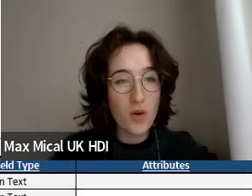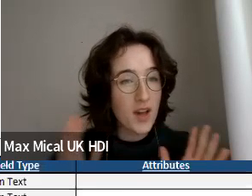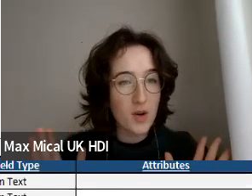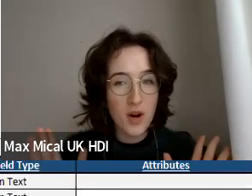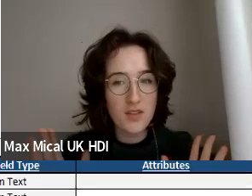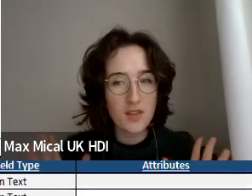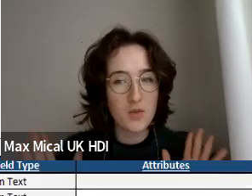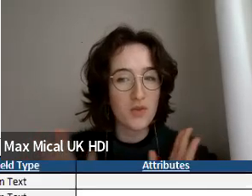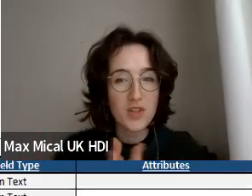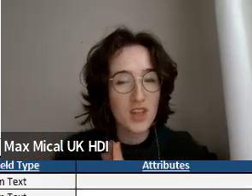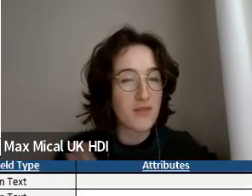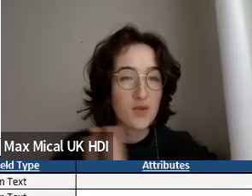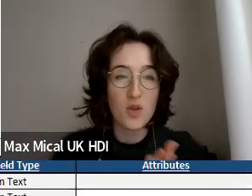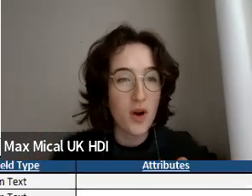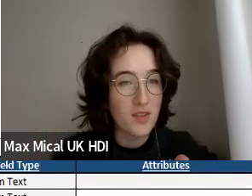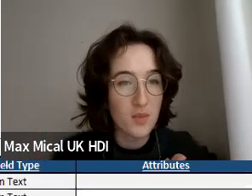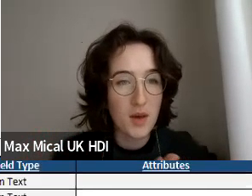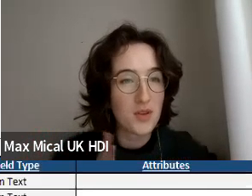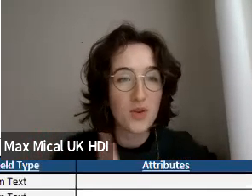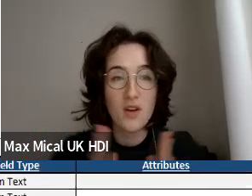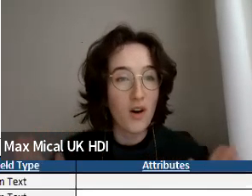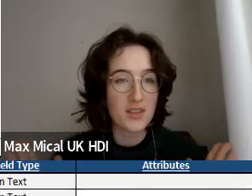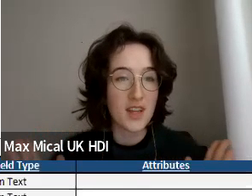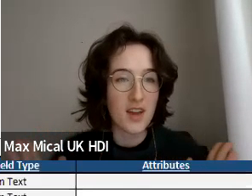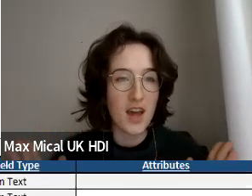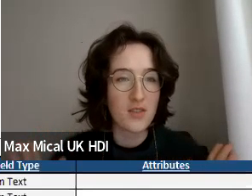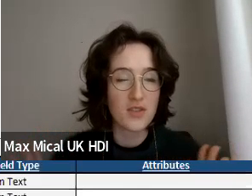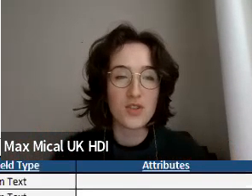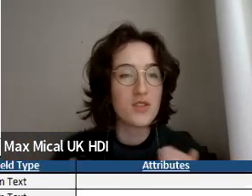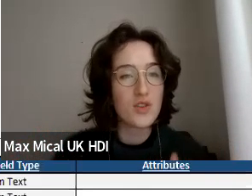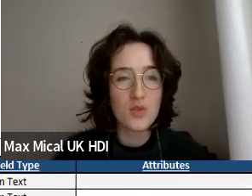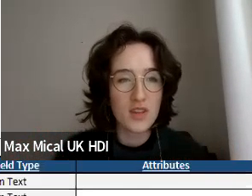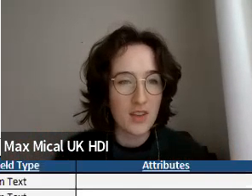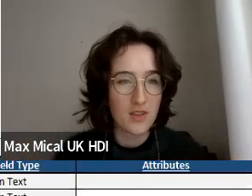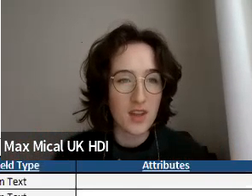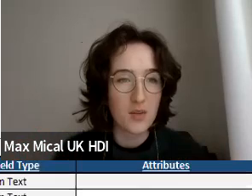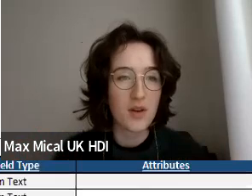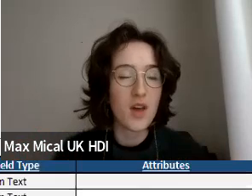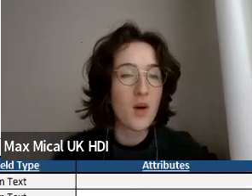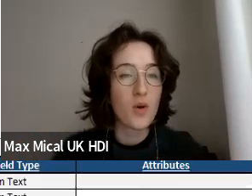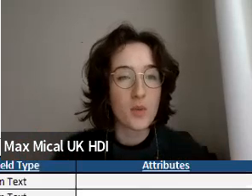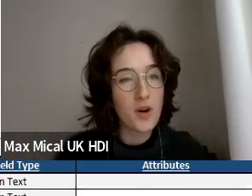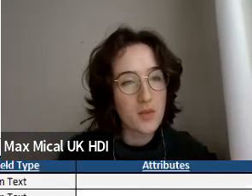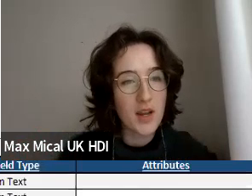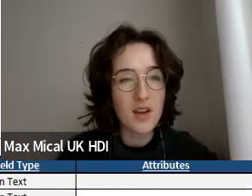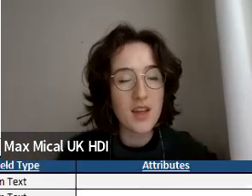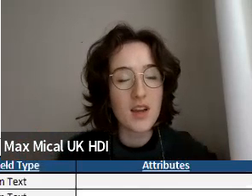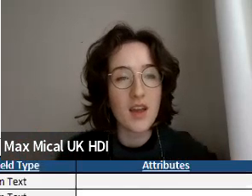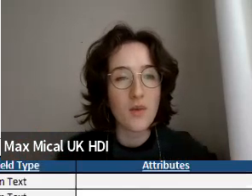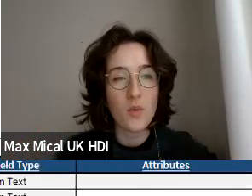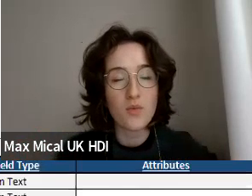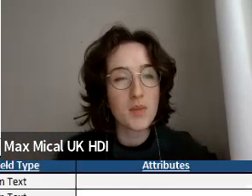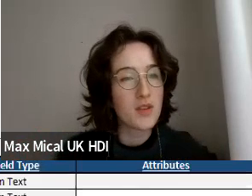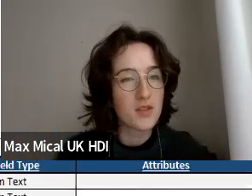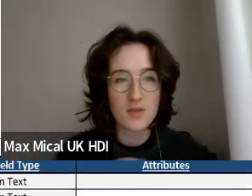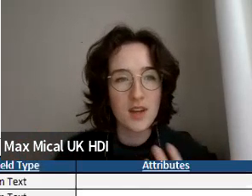the entire process, from the vision canvas to the process mapping. You can call that data gathering, and you're continuously gathering data about what your partner might need,